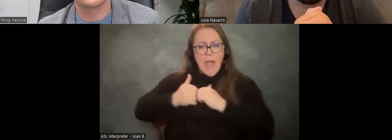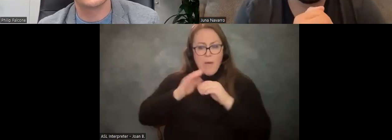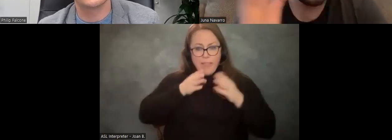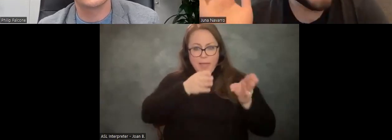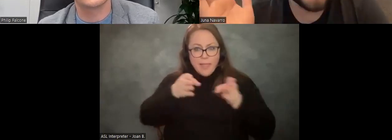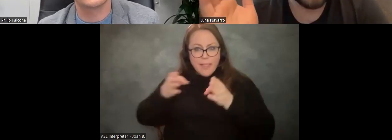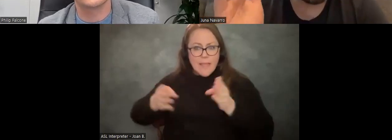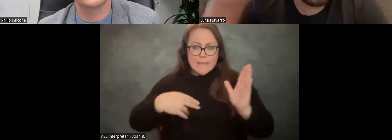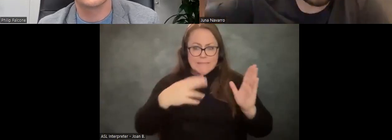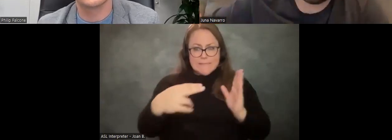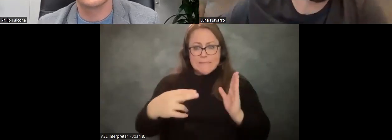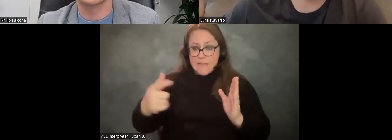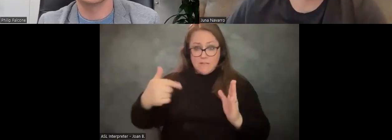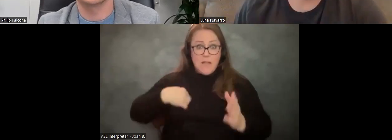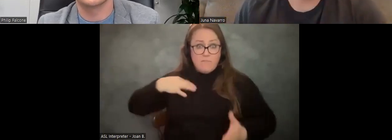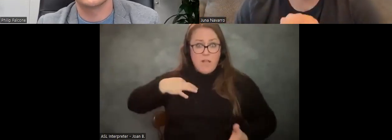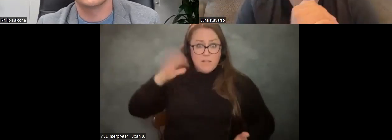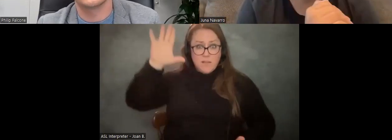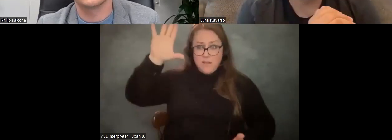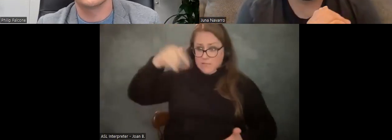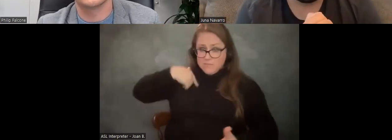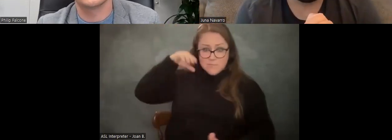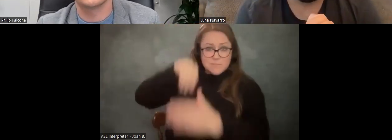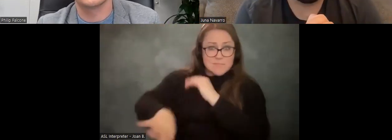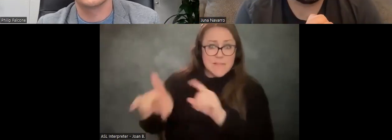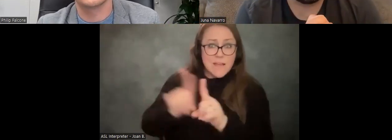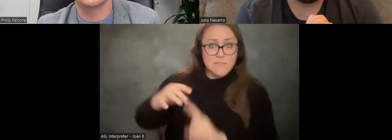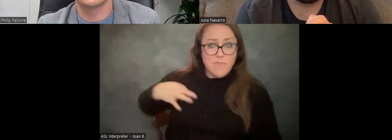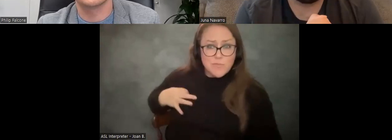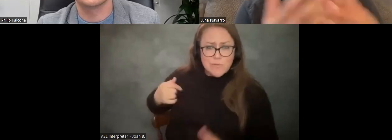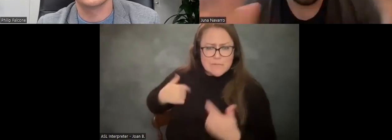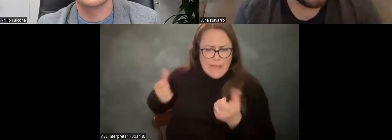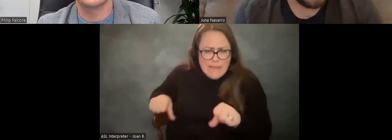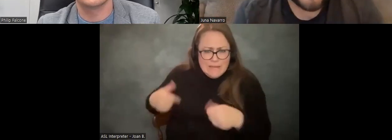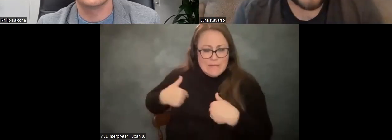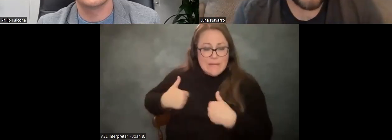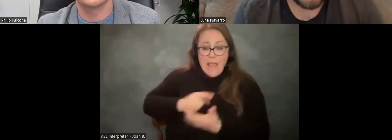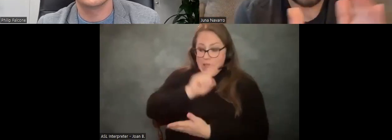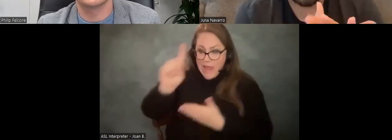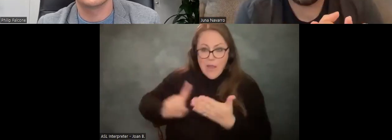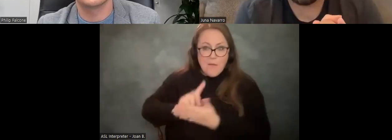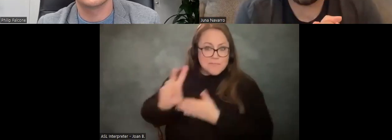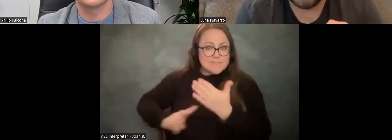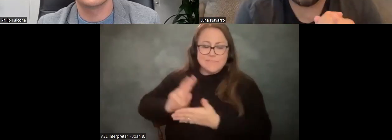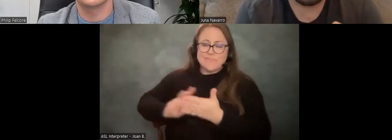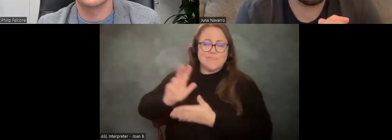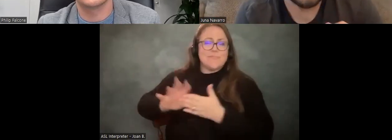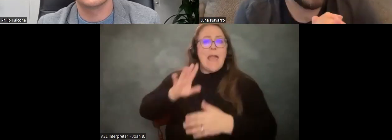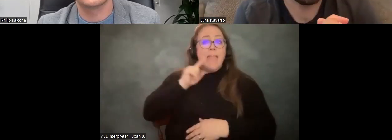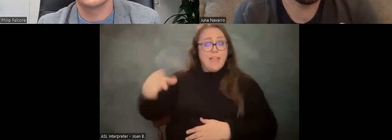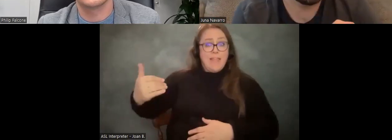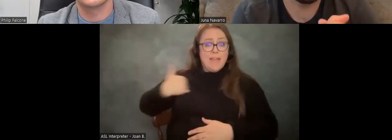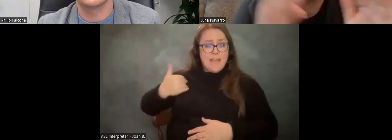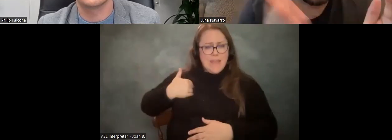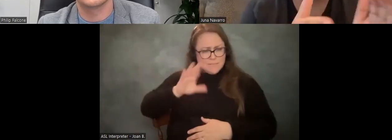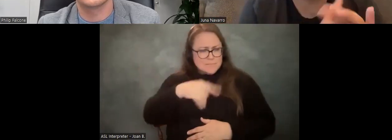And I just volunteered. I said, hey, let me come in as a volunteer. And I did hours there volunteering, and they're like, Juan, we'd love to